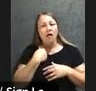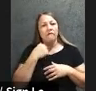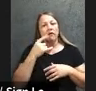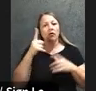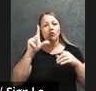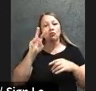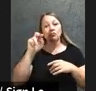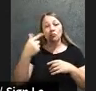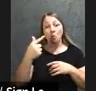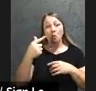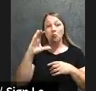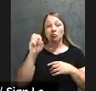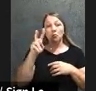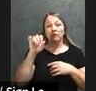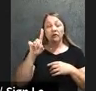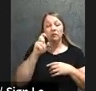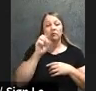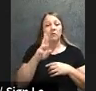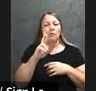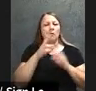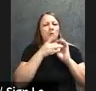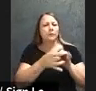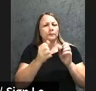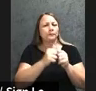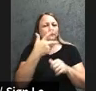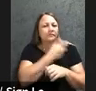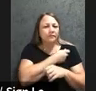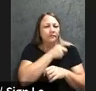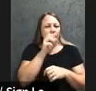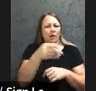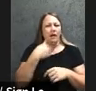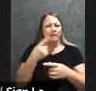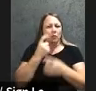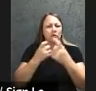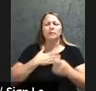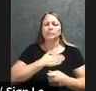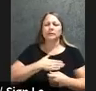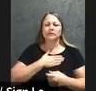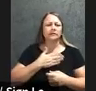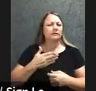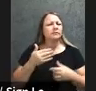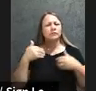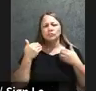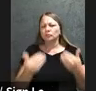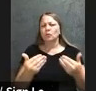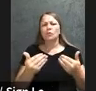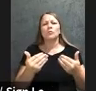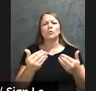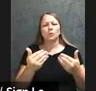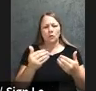vaccines, or other COVID-related needs, do please feel free to reach out to us here at Disability